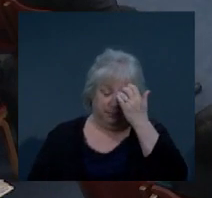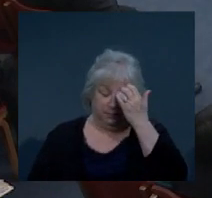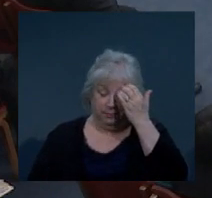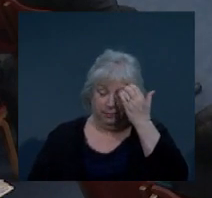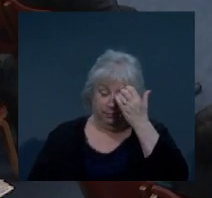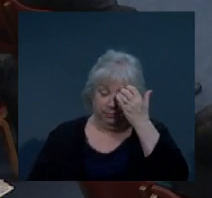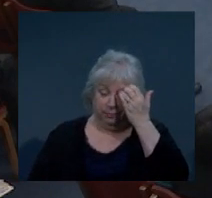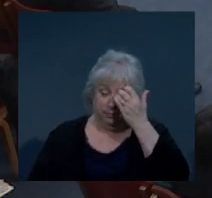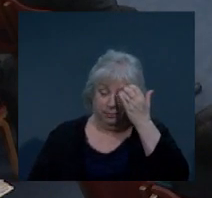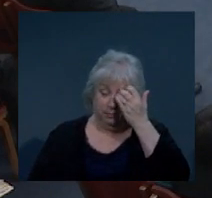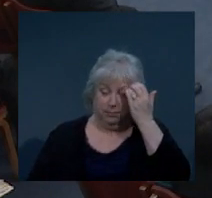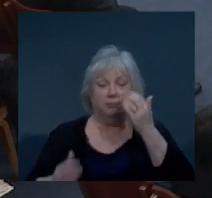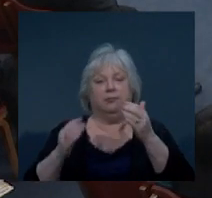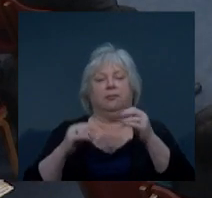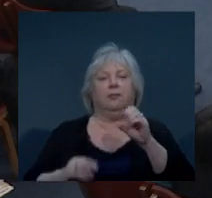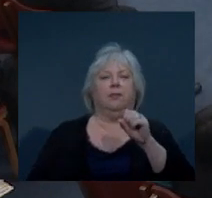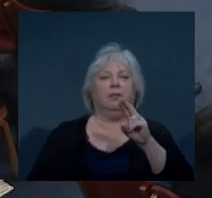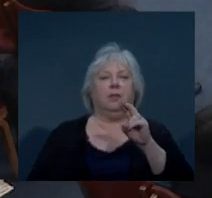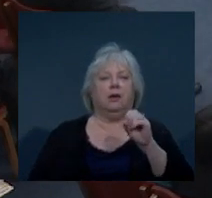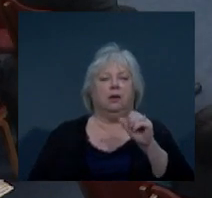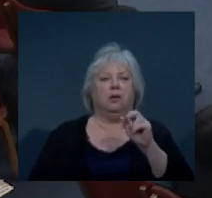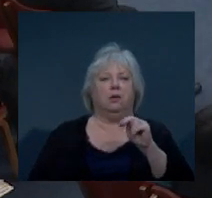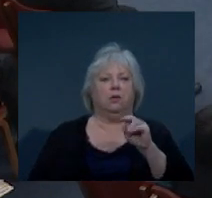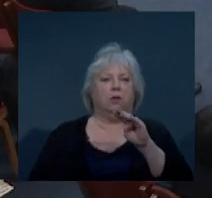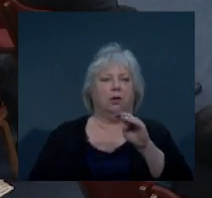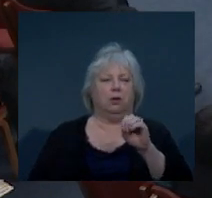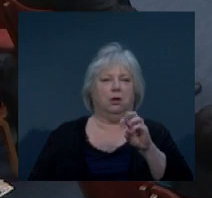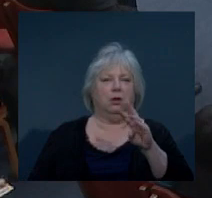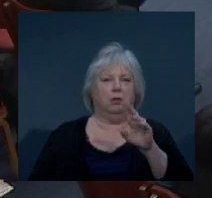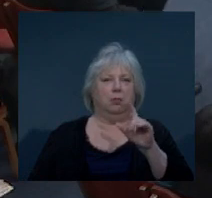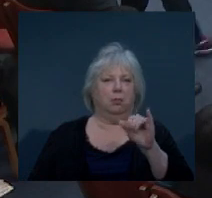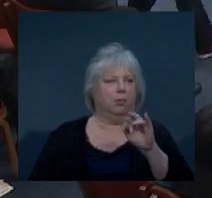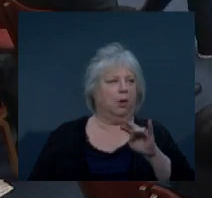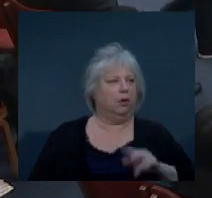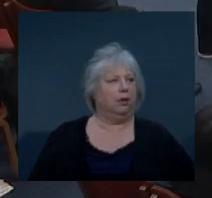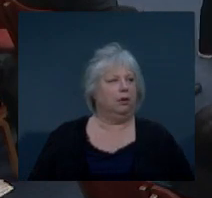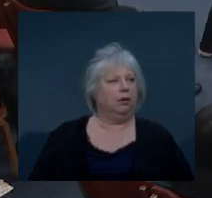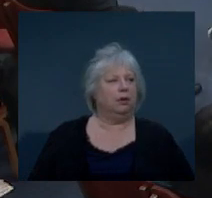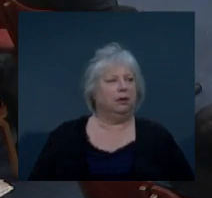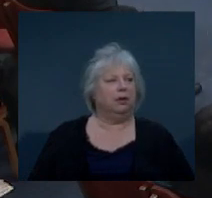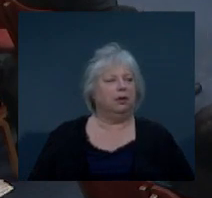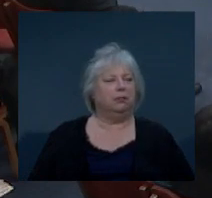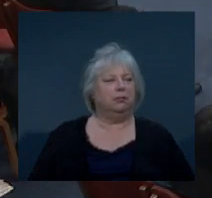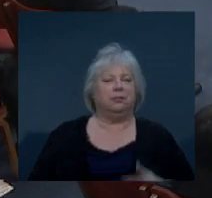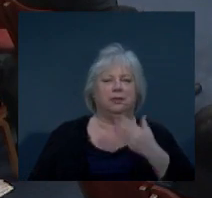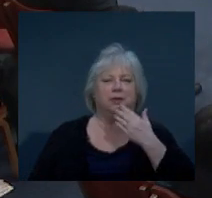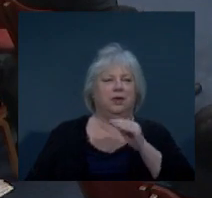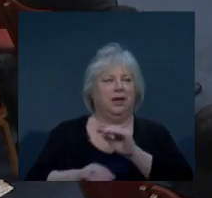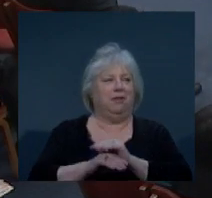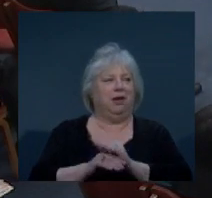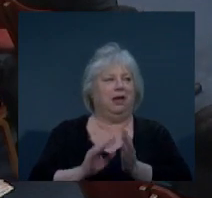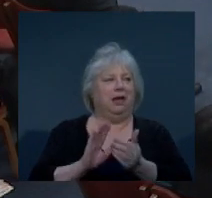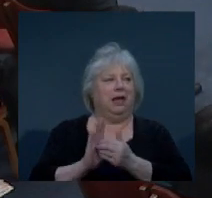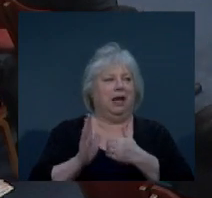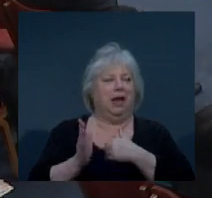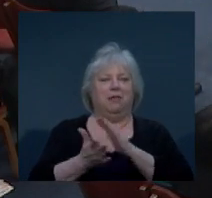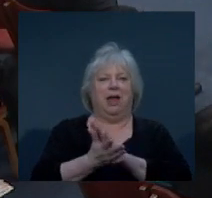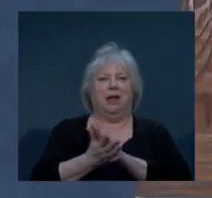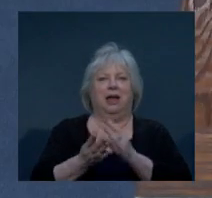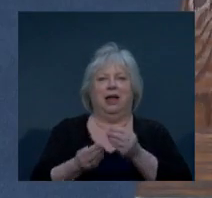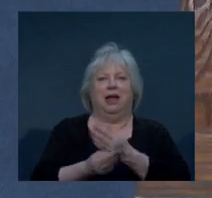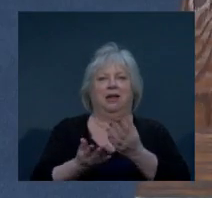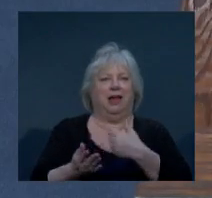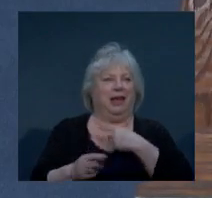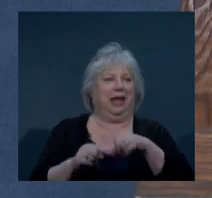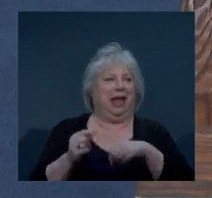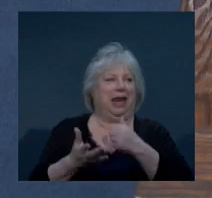Susan Bowling. Good evening. Once again, I have a handout. I can't help it. I'm a